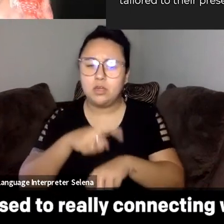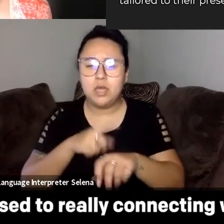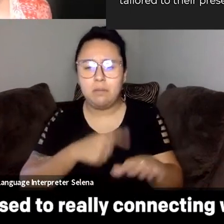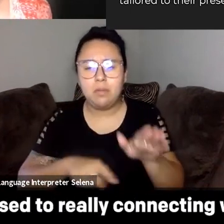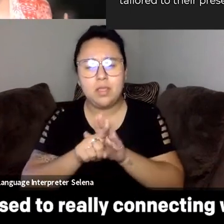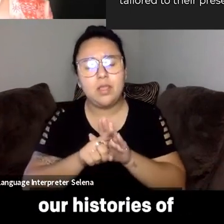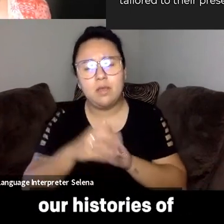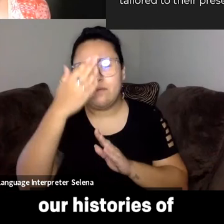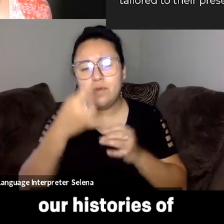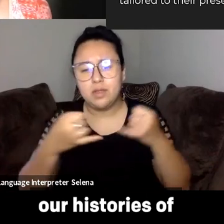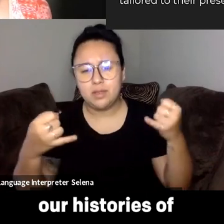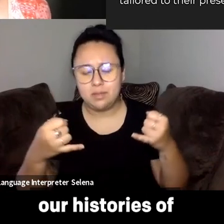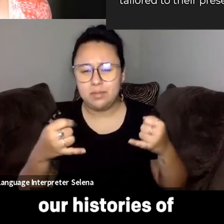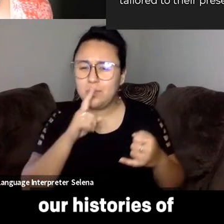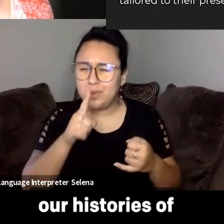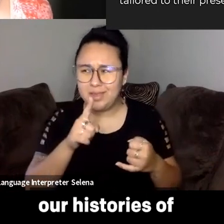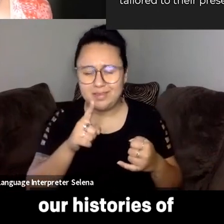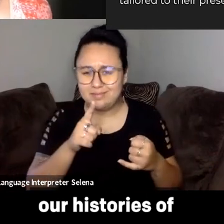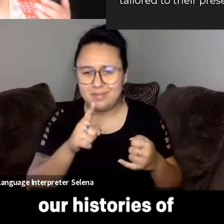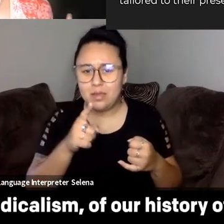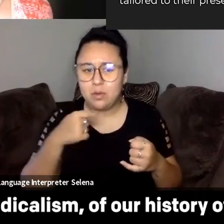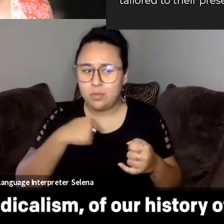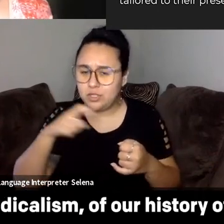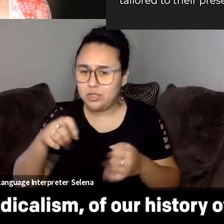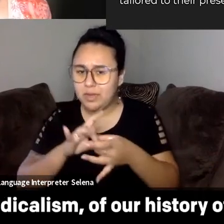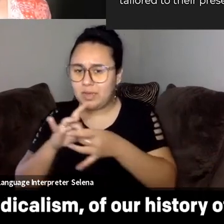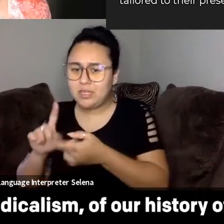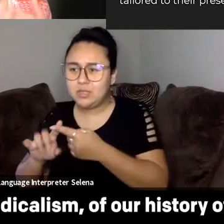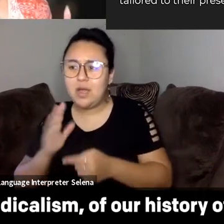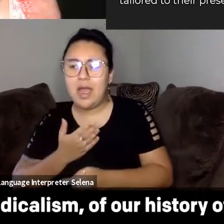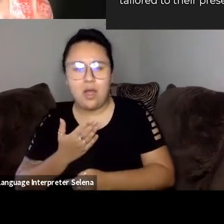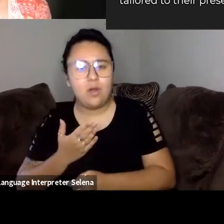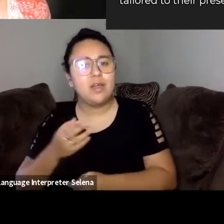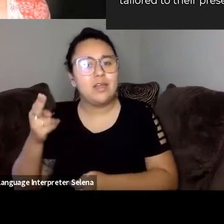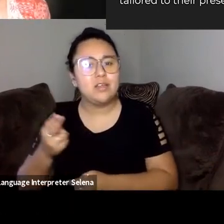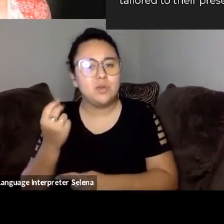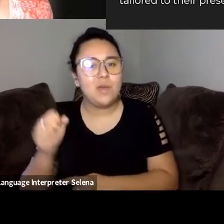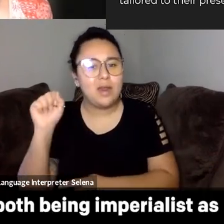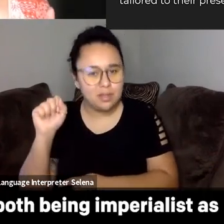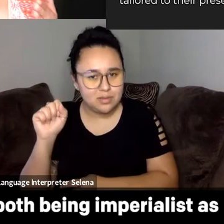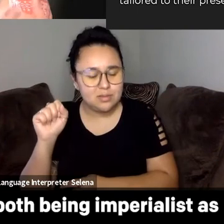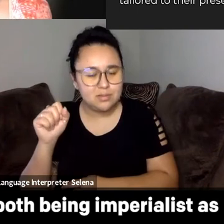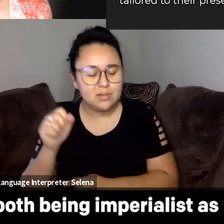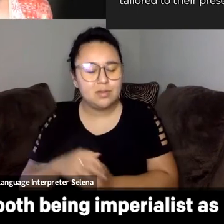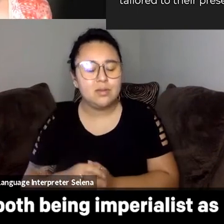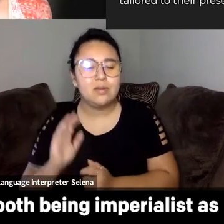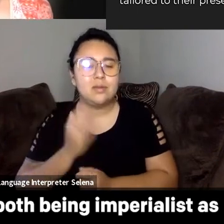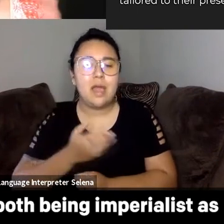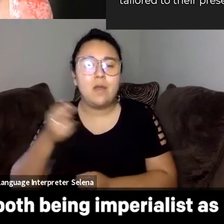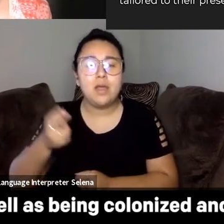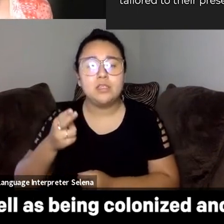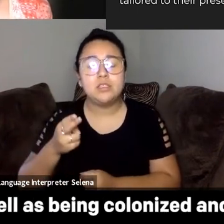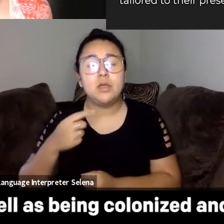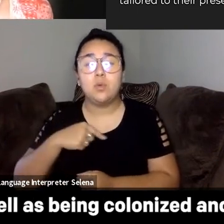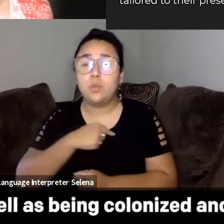really connecting with our histories of radicalism, of our history of both being imperialists